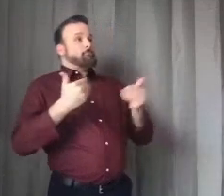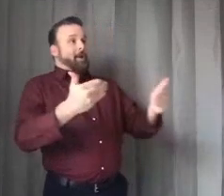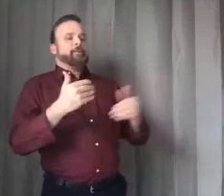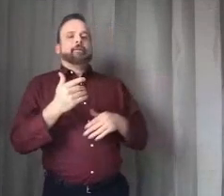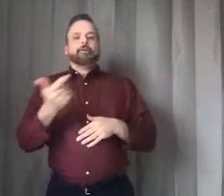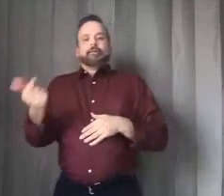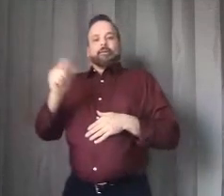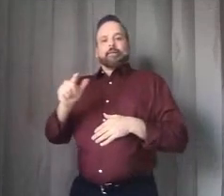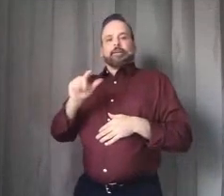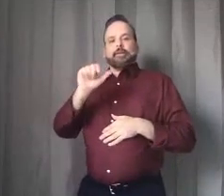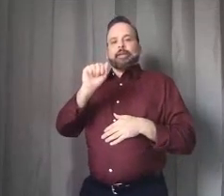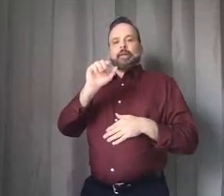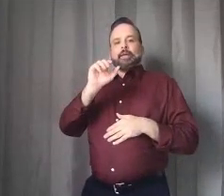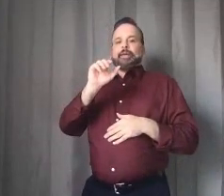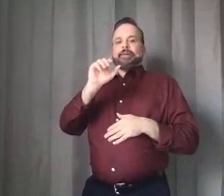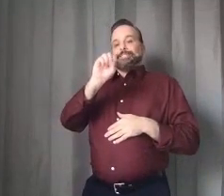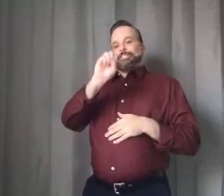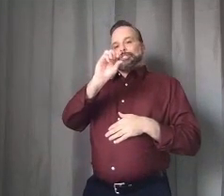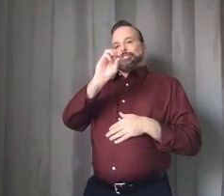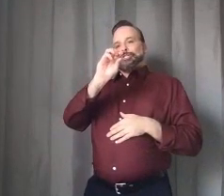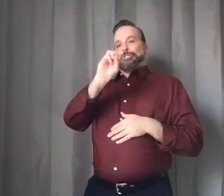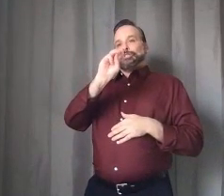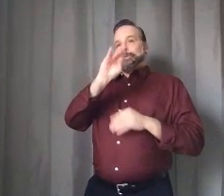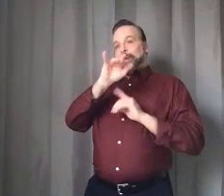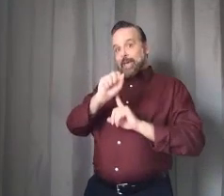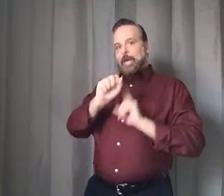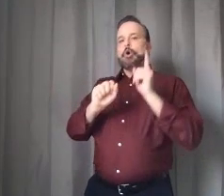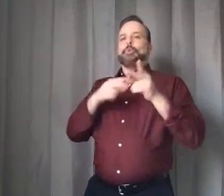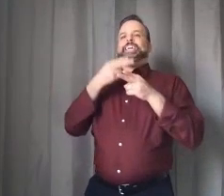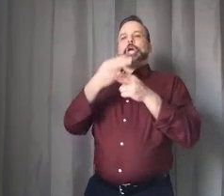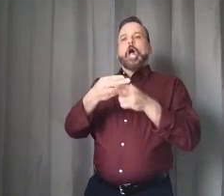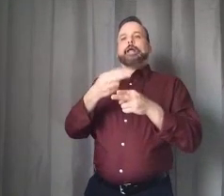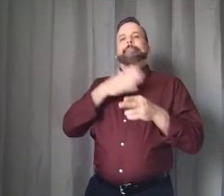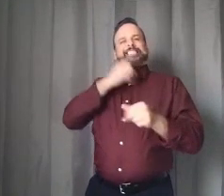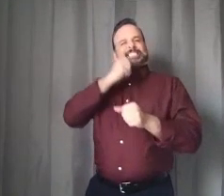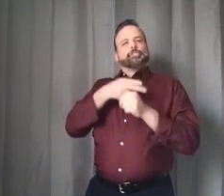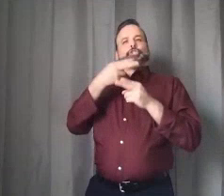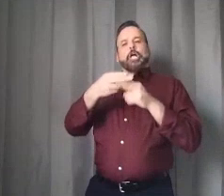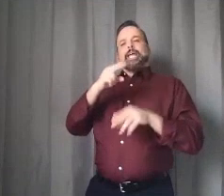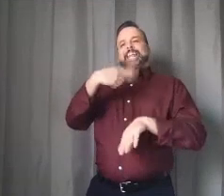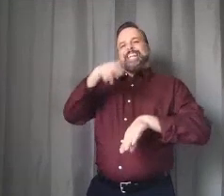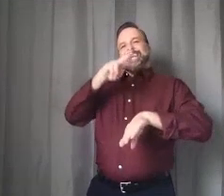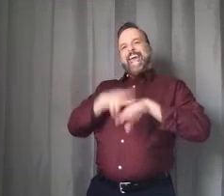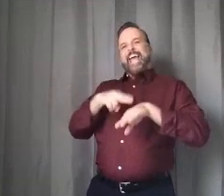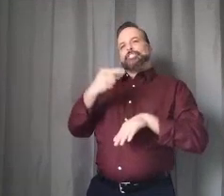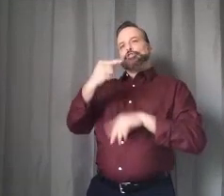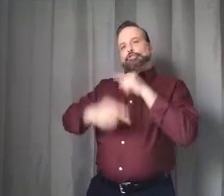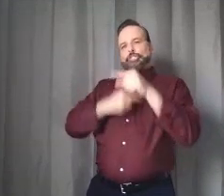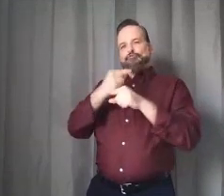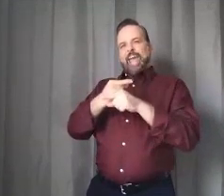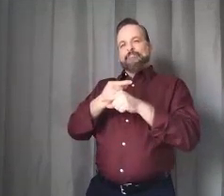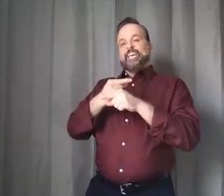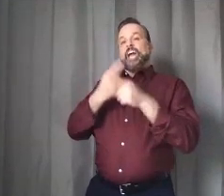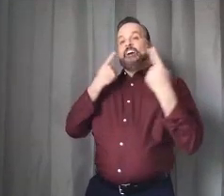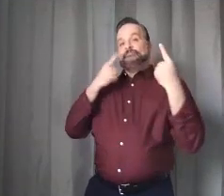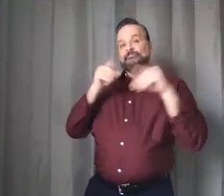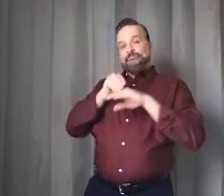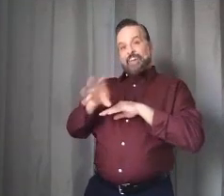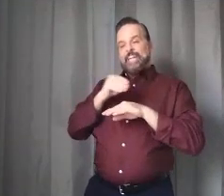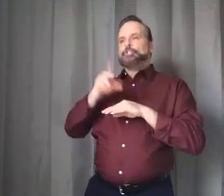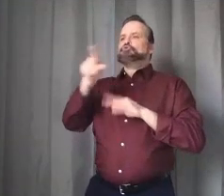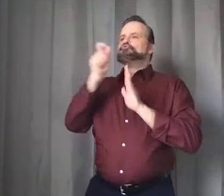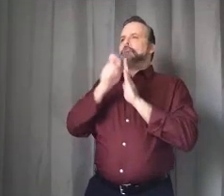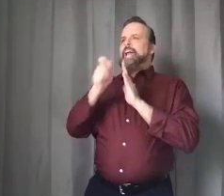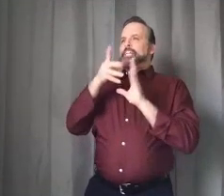it's like the national, my sister and I talk about this a lot, the National Geographic effect. So like, are you writing a story for people to gawk